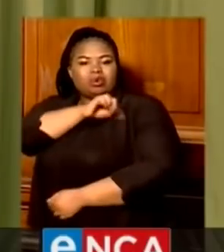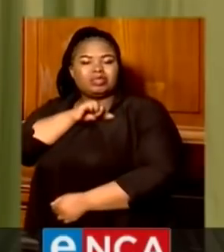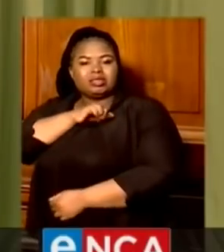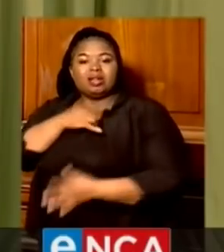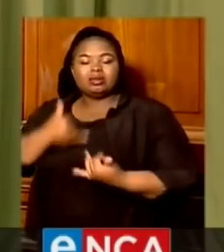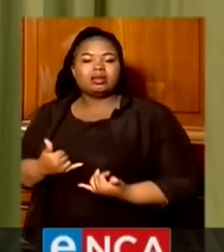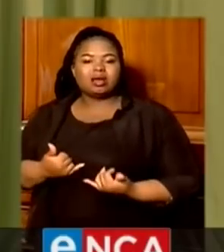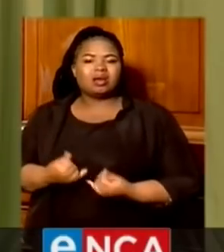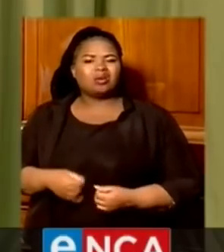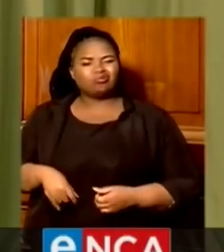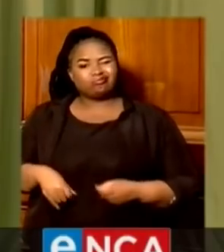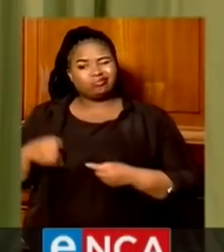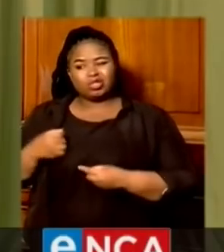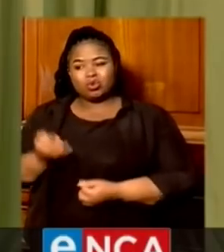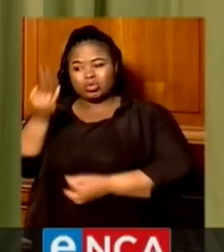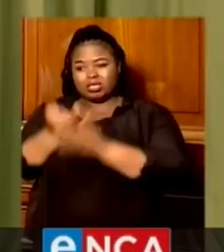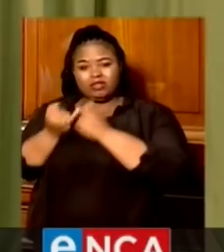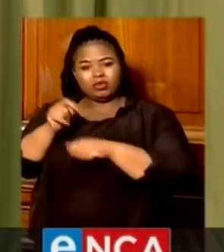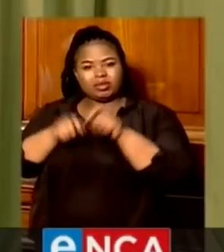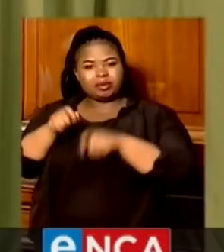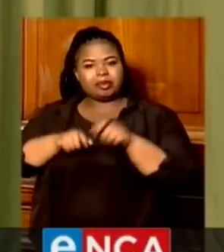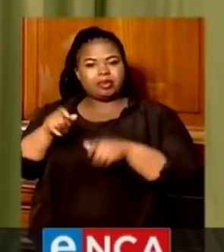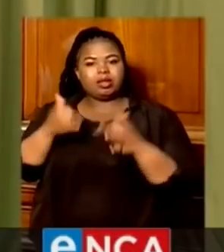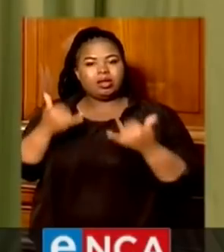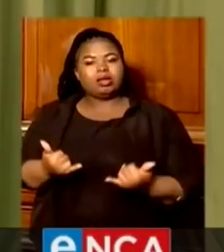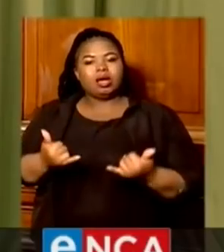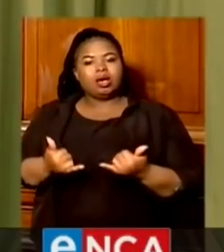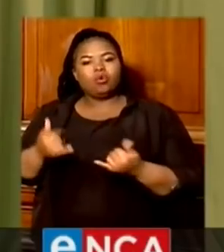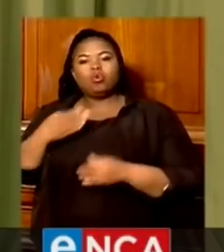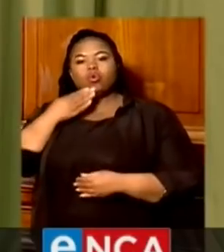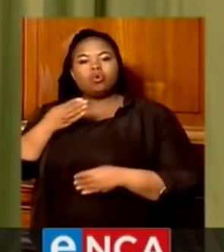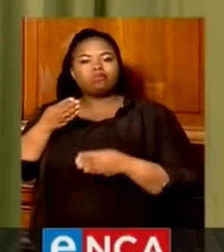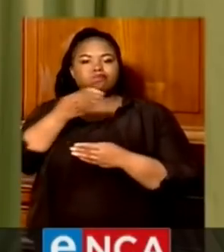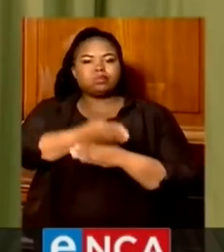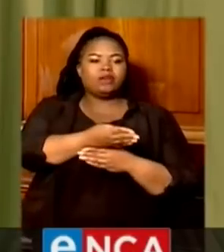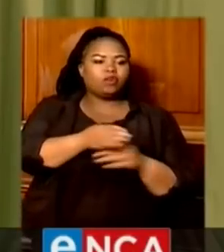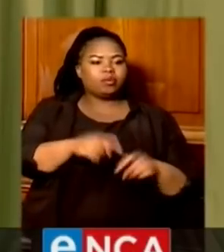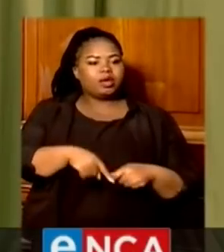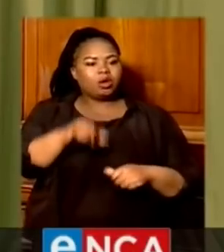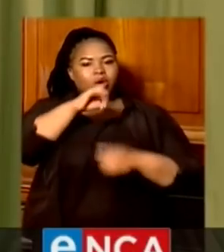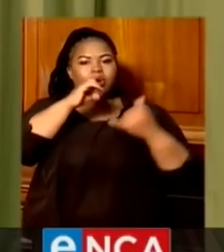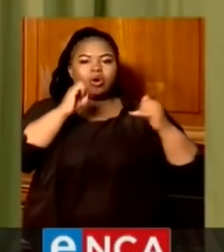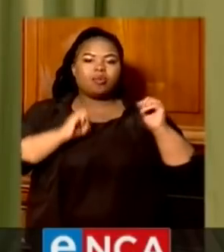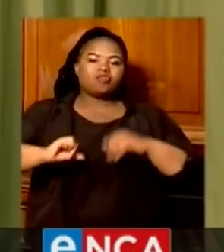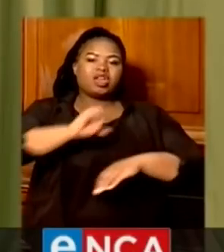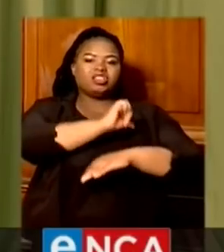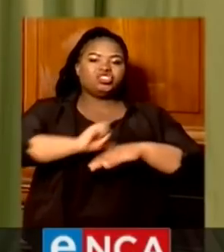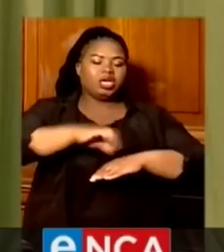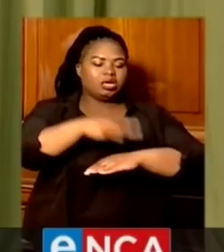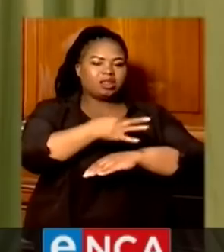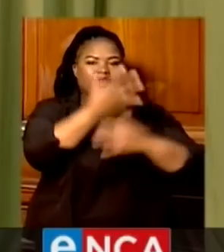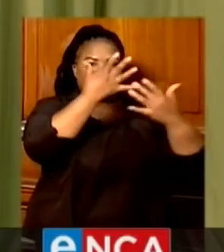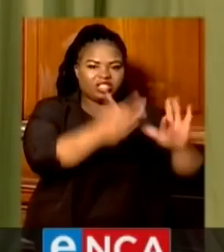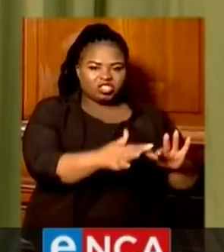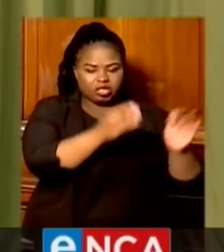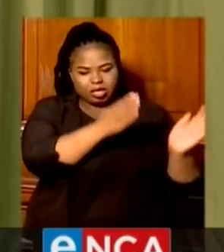these particular individuals will move from theatre to ICU and therefore demand attention from a large number of nurses